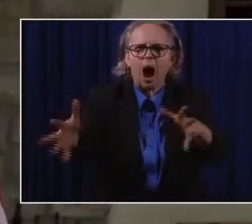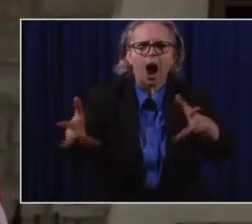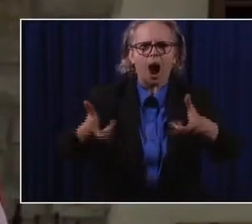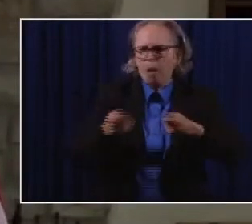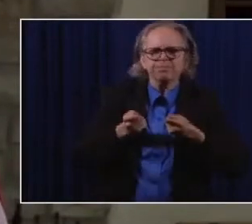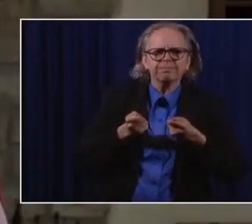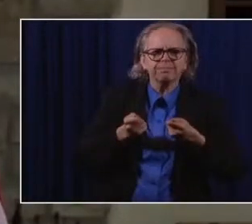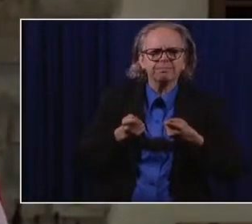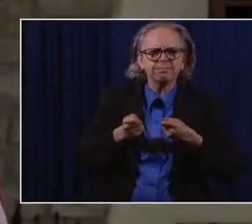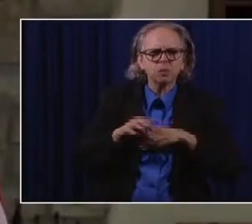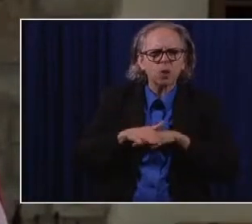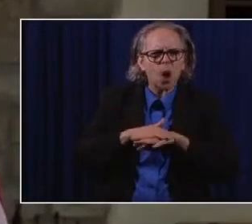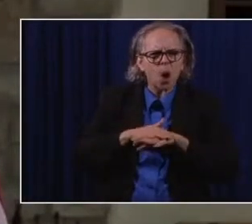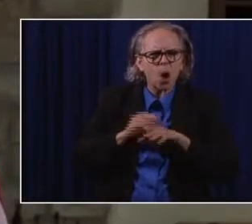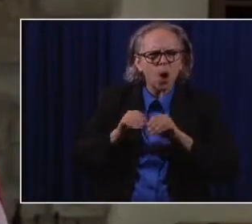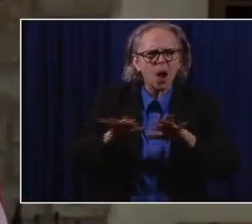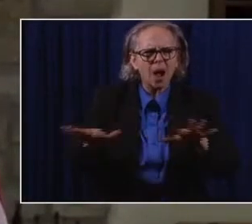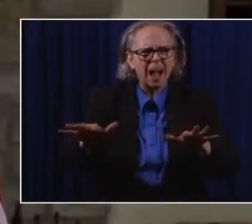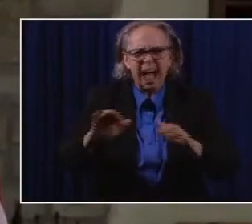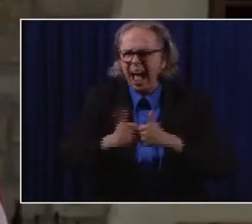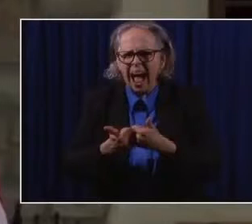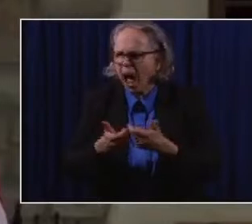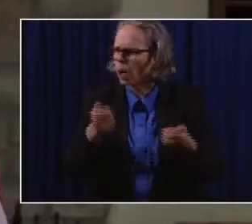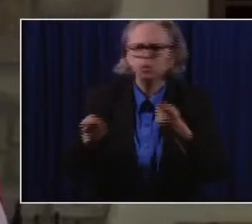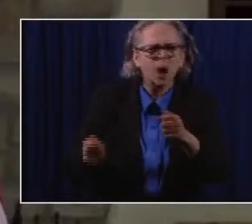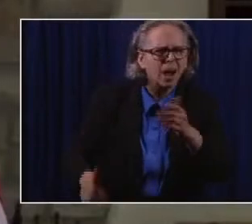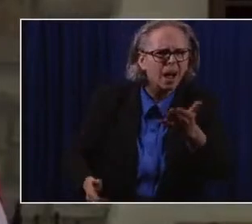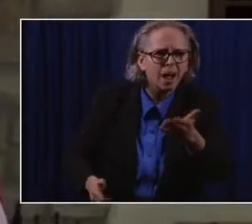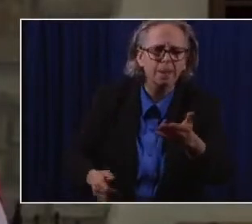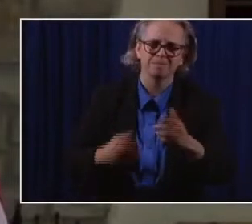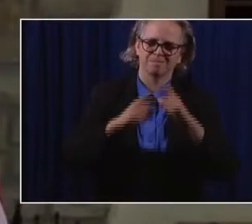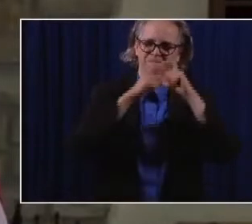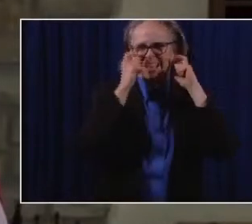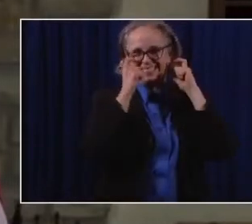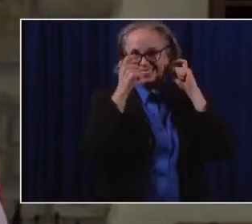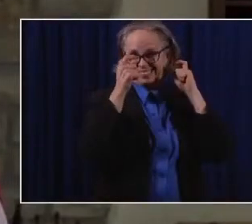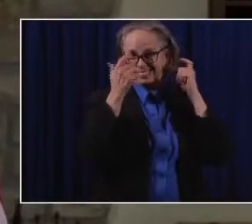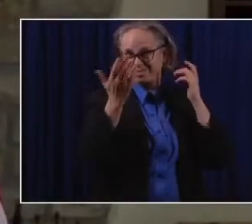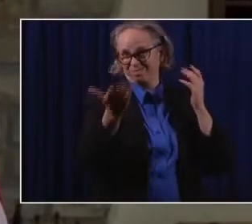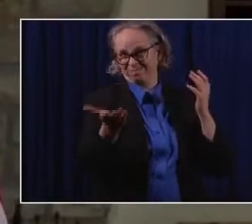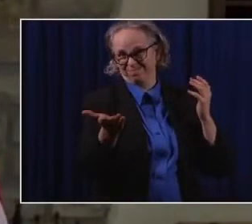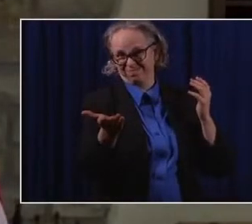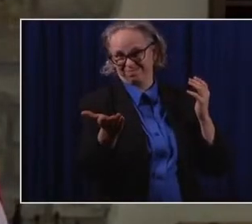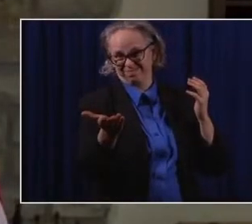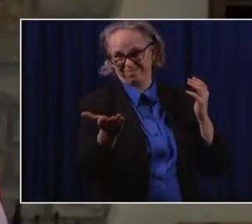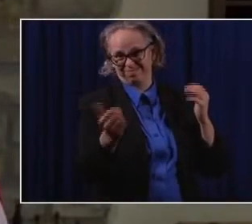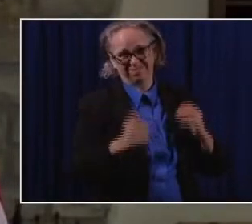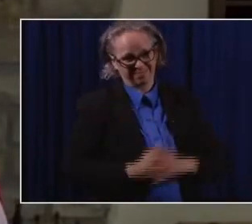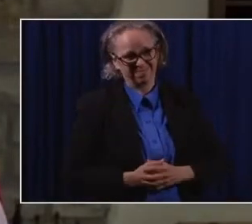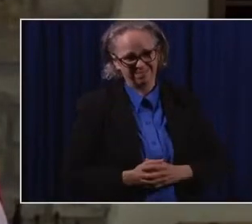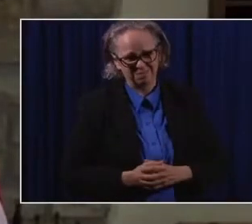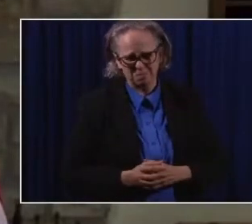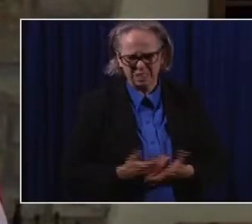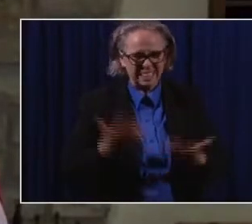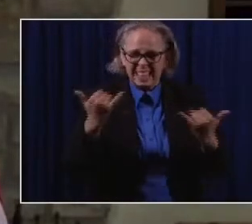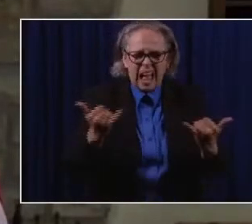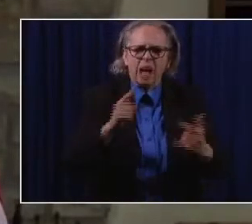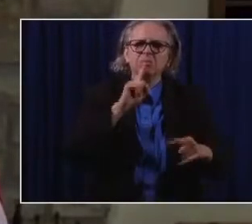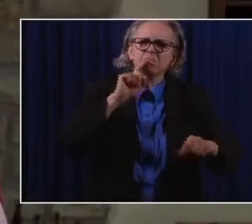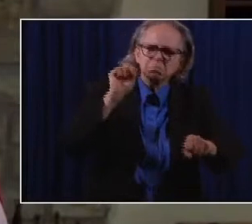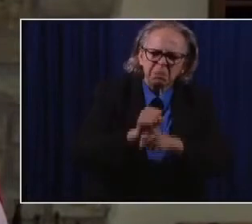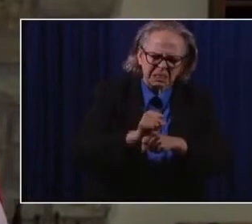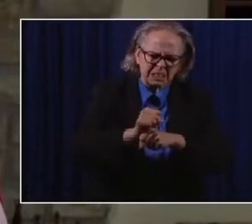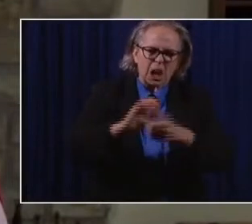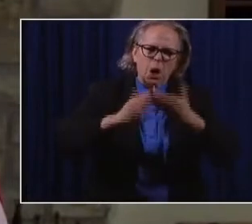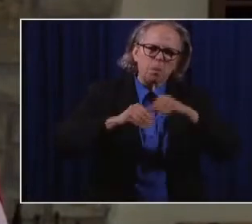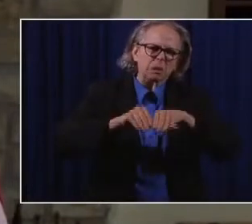of the state that we're seeing the most spread. Today, we're seeing spread virtually everywhere. So